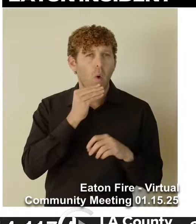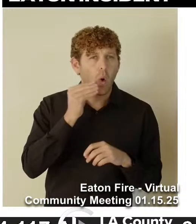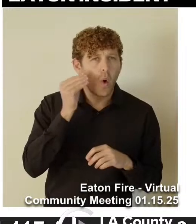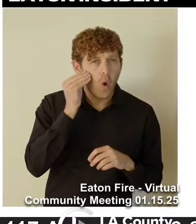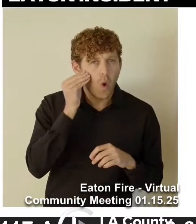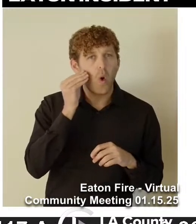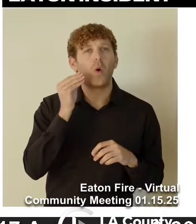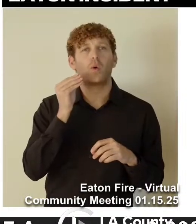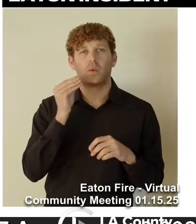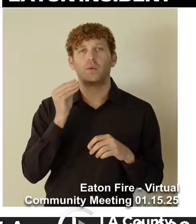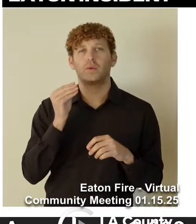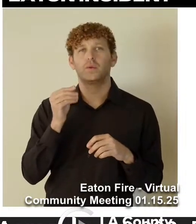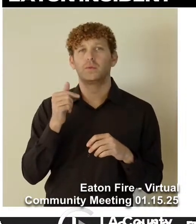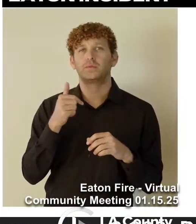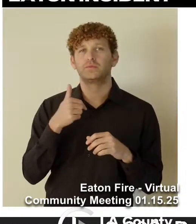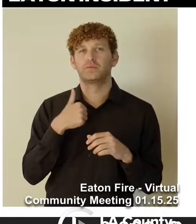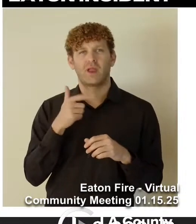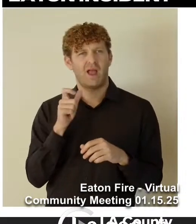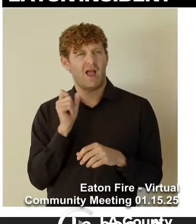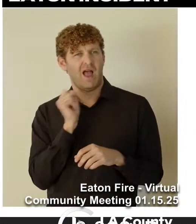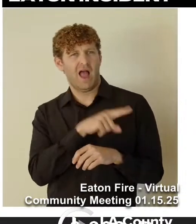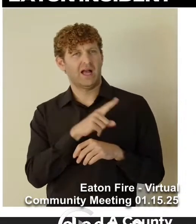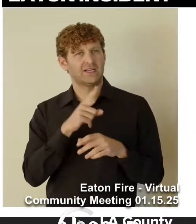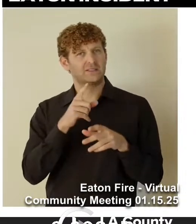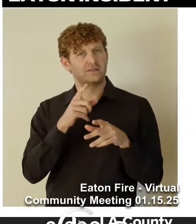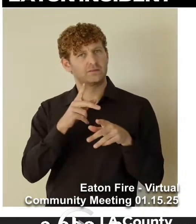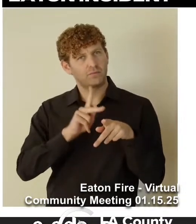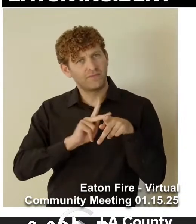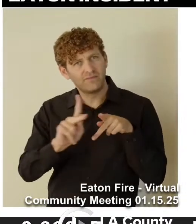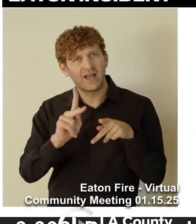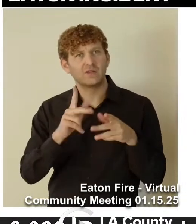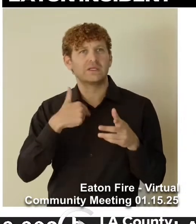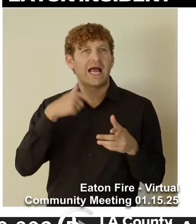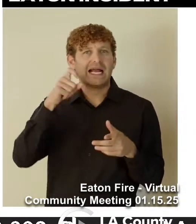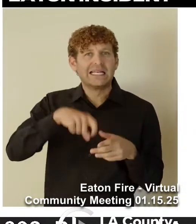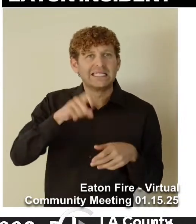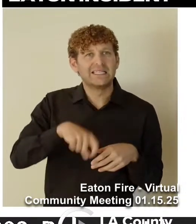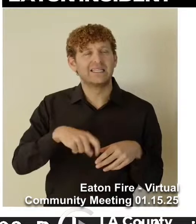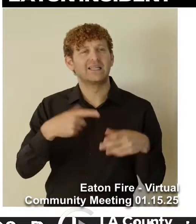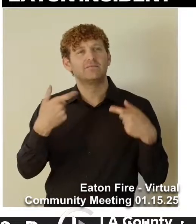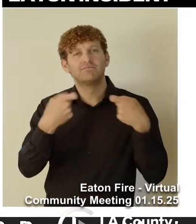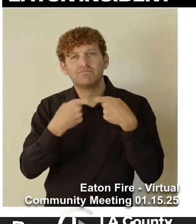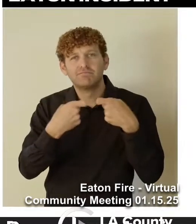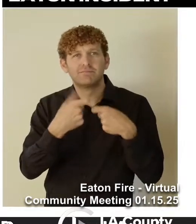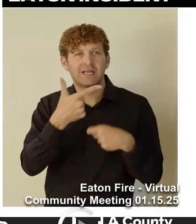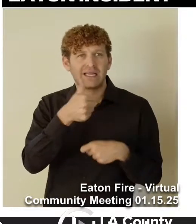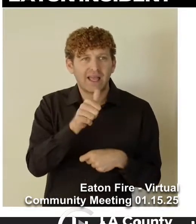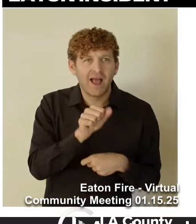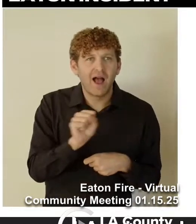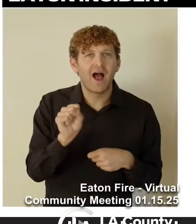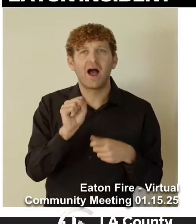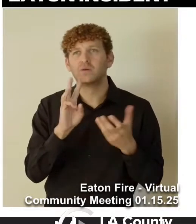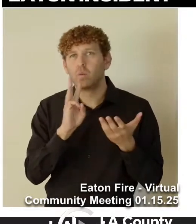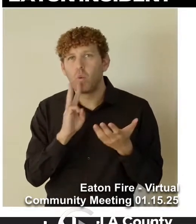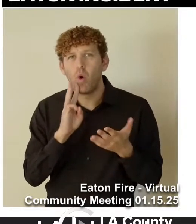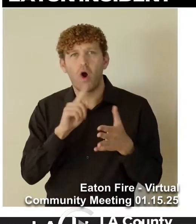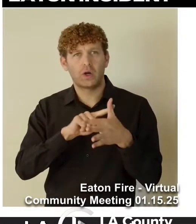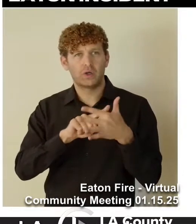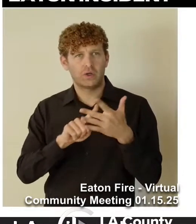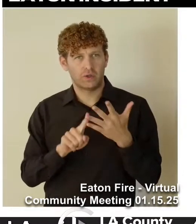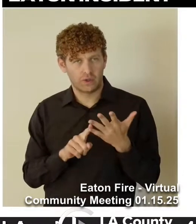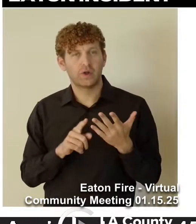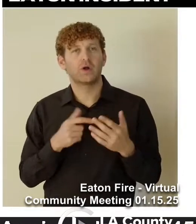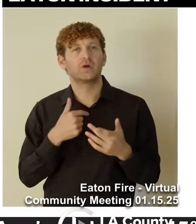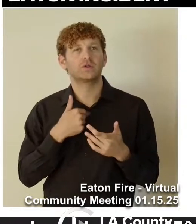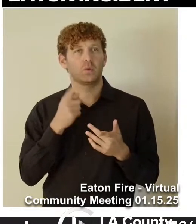you turn on necessary utilities. The patrols will continue as we start to repopulate